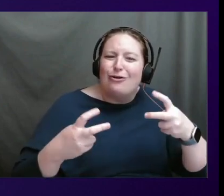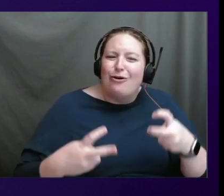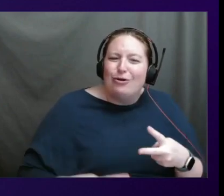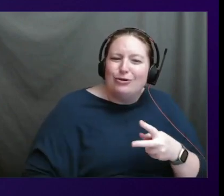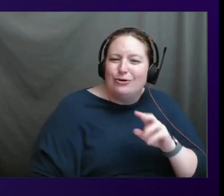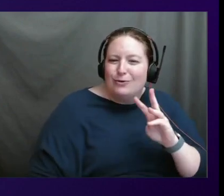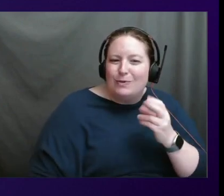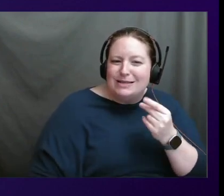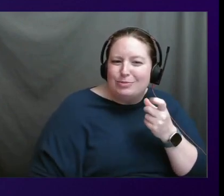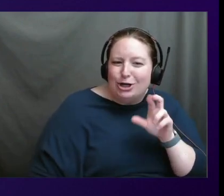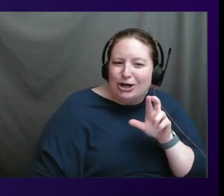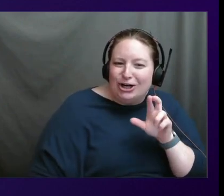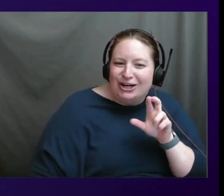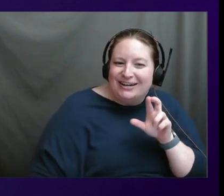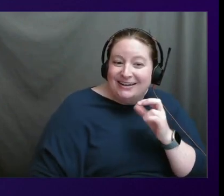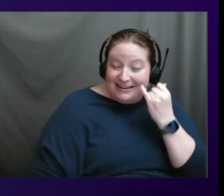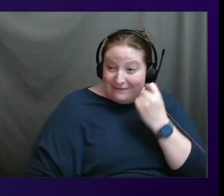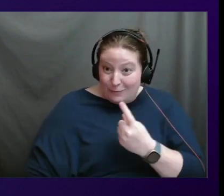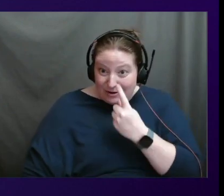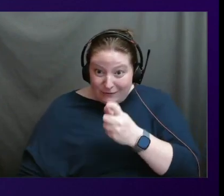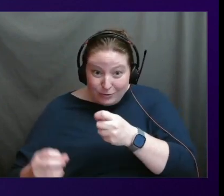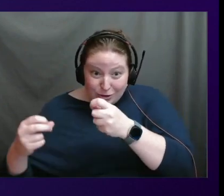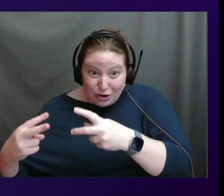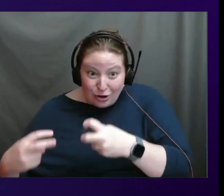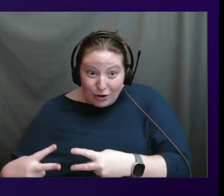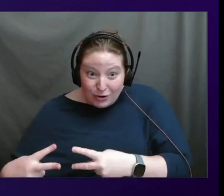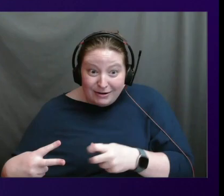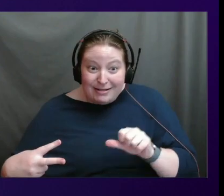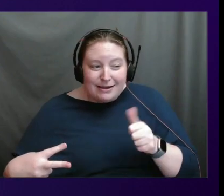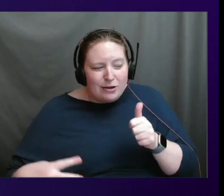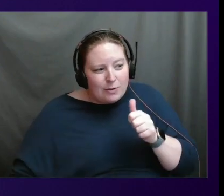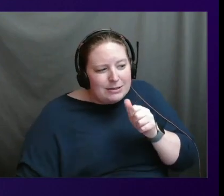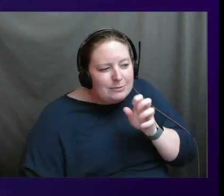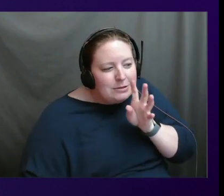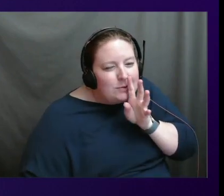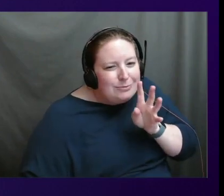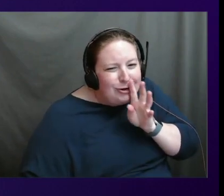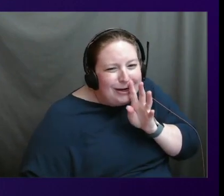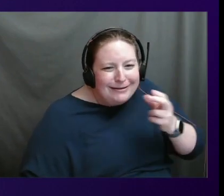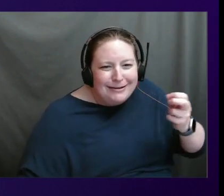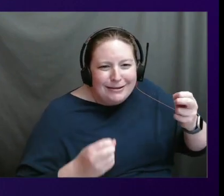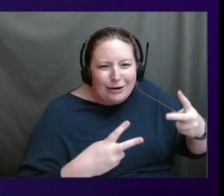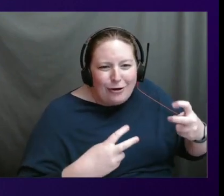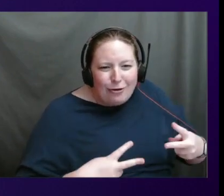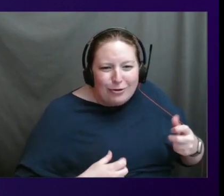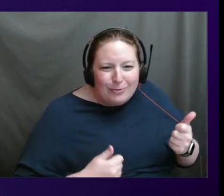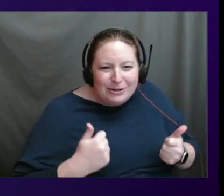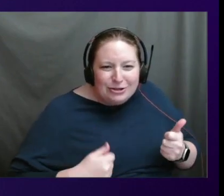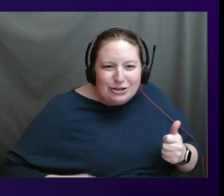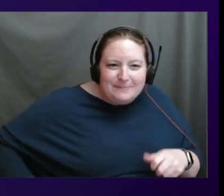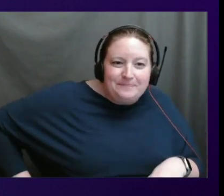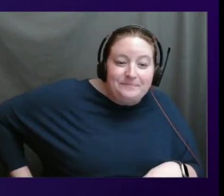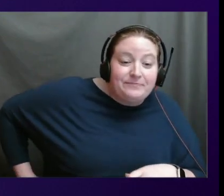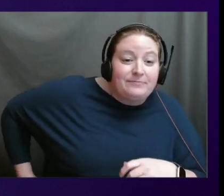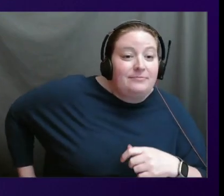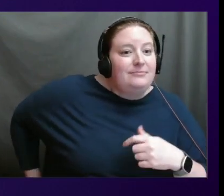Do you think if one of you was doing the code and one of you was whispering the code, which one do you think that would be? I've never been accused of whispering anything in my life. Right,